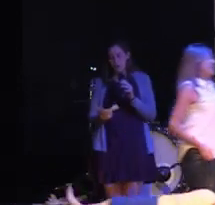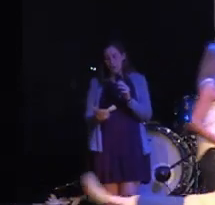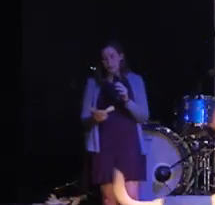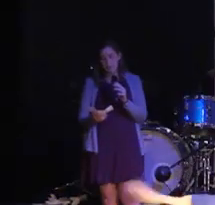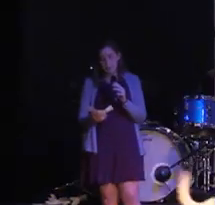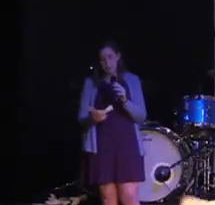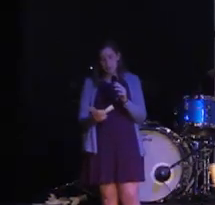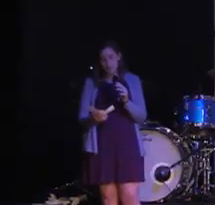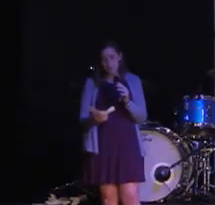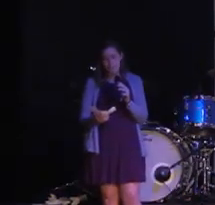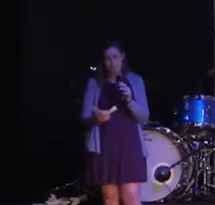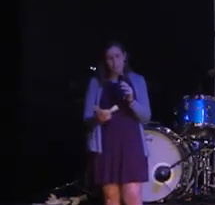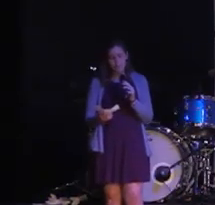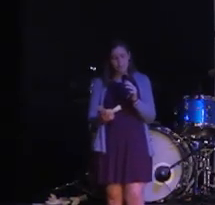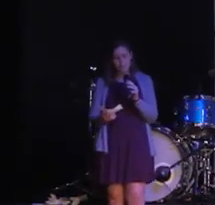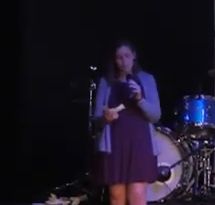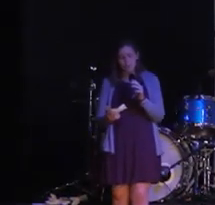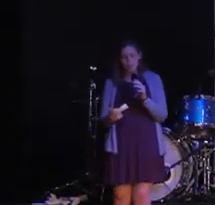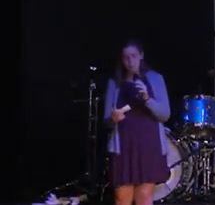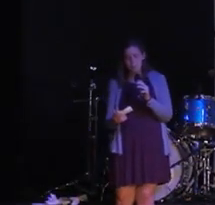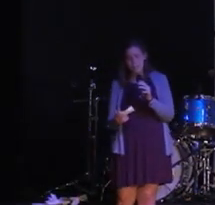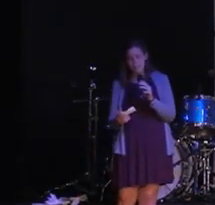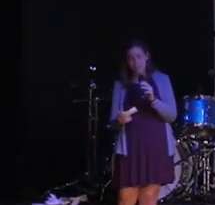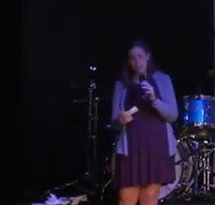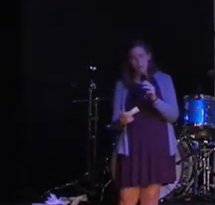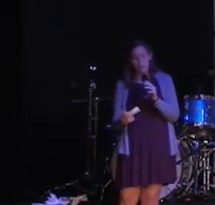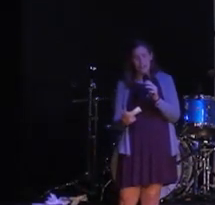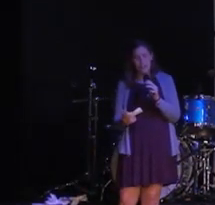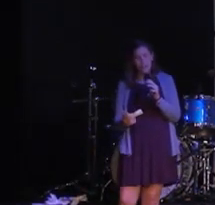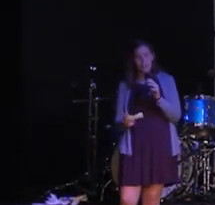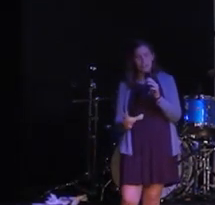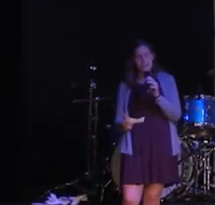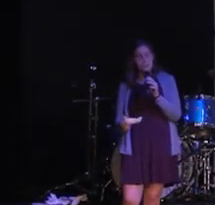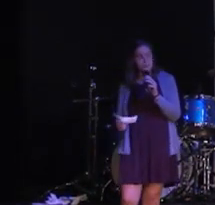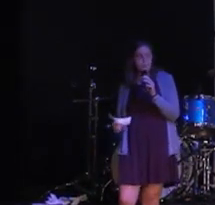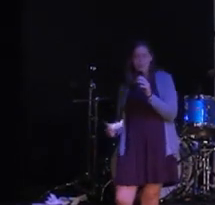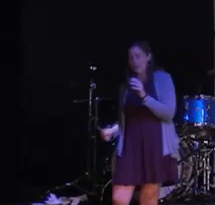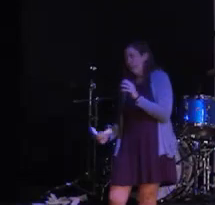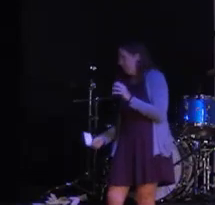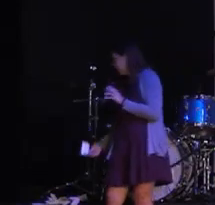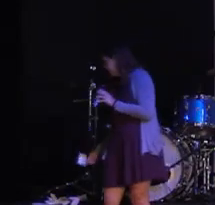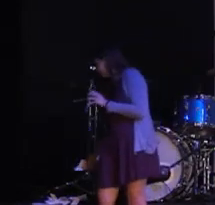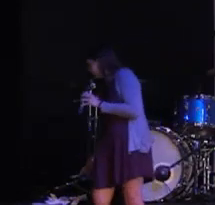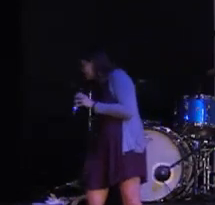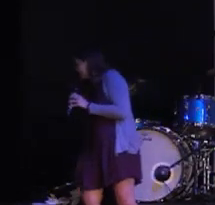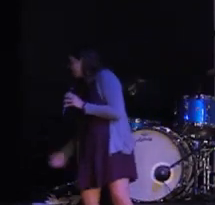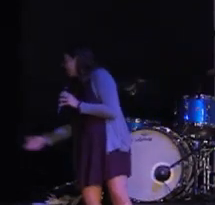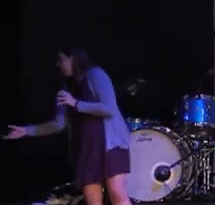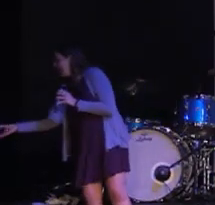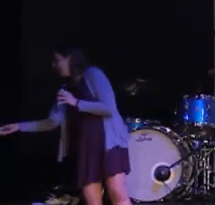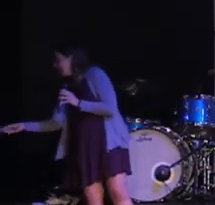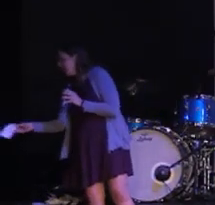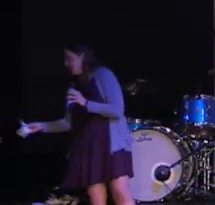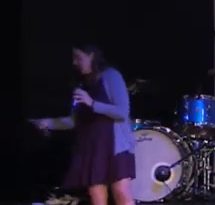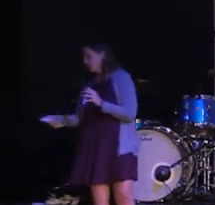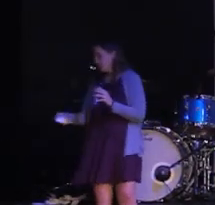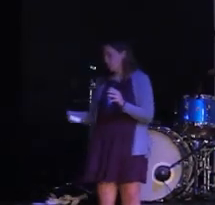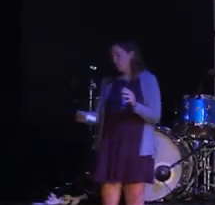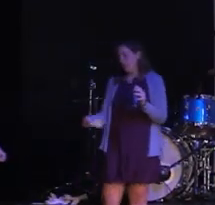And Drover, raised by Sharon Steffens of Shingle Springs, California, her sixth puppy.